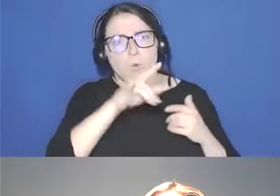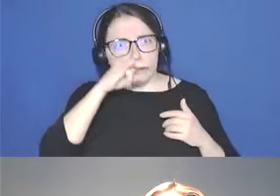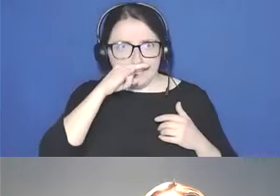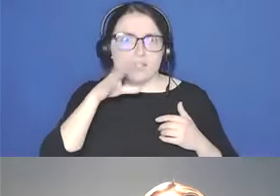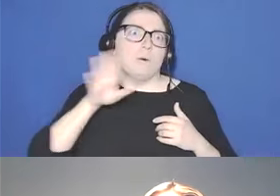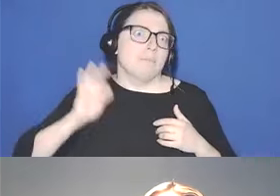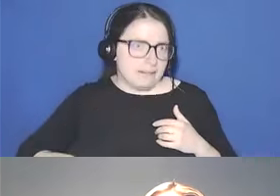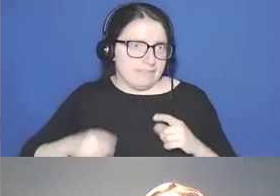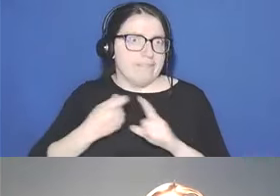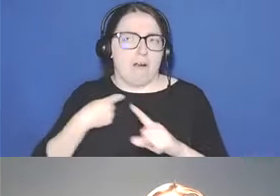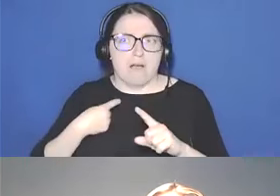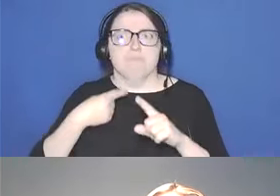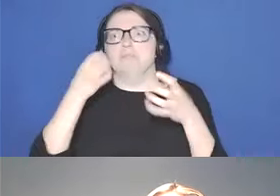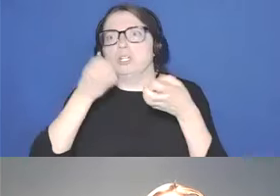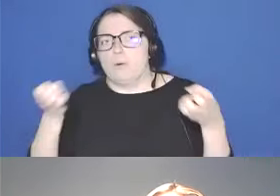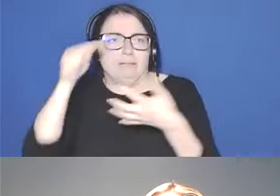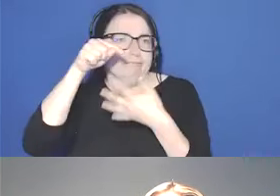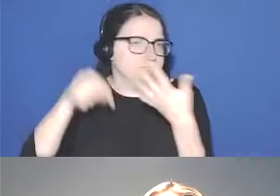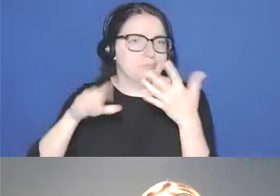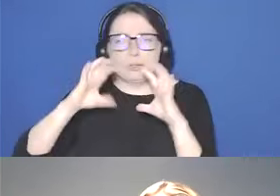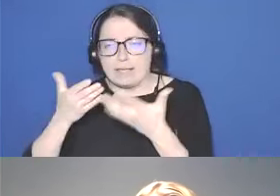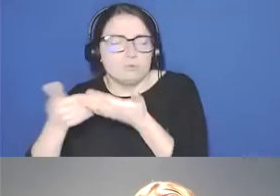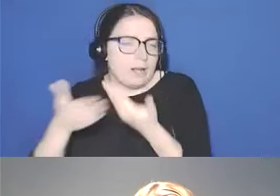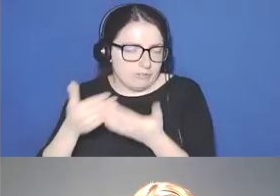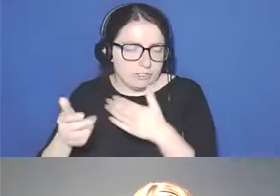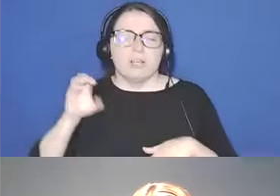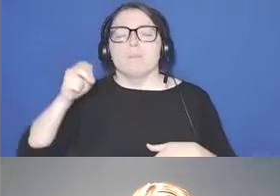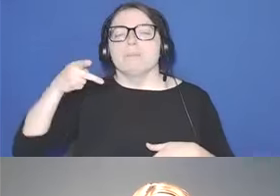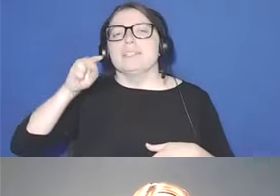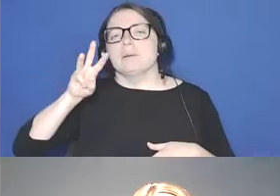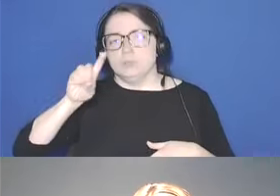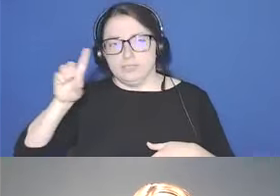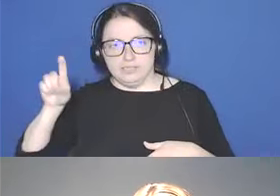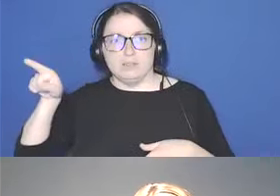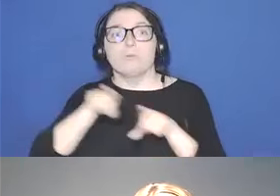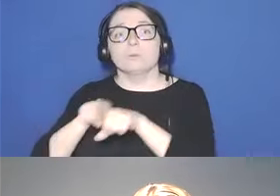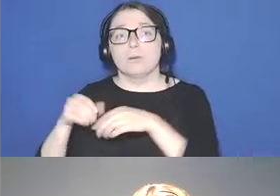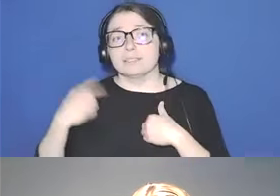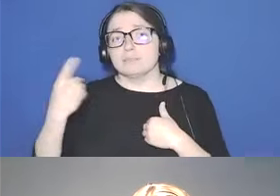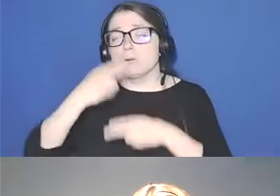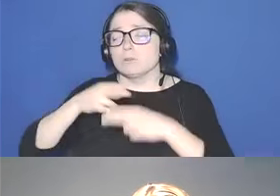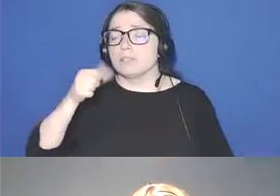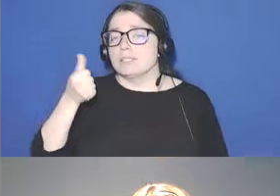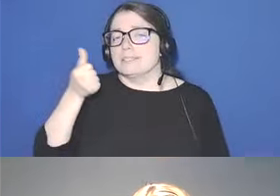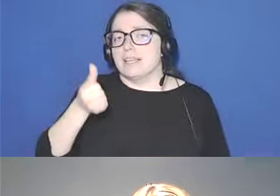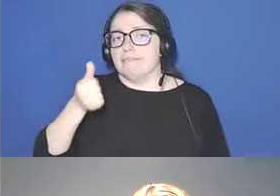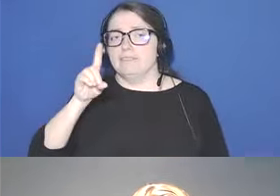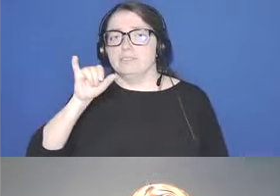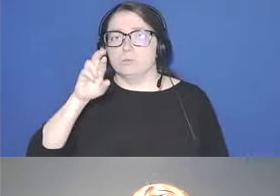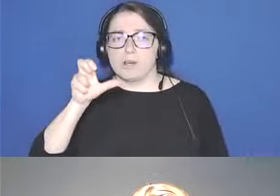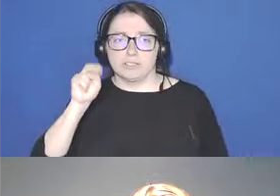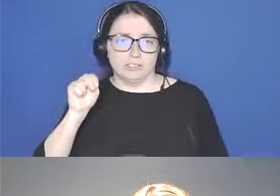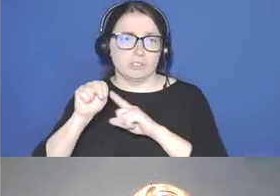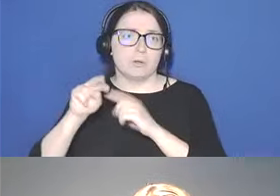developmental disability. OPWDD also has something called self-direction. Basically, the budget that your